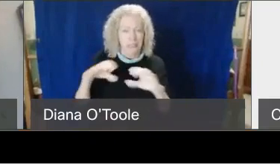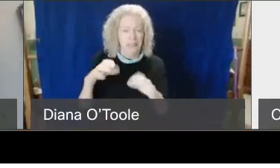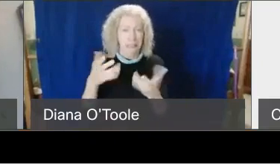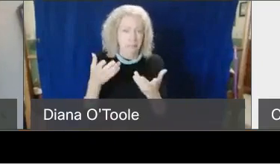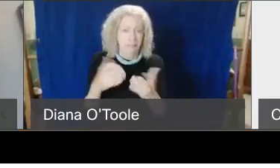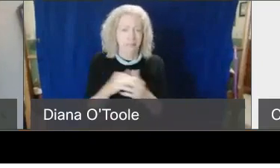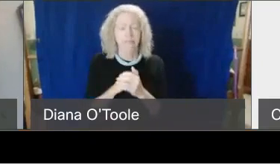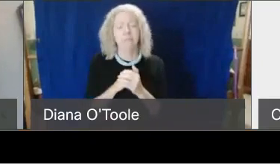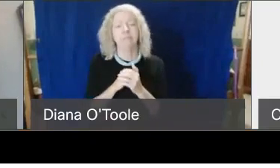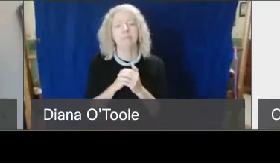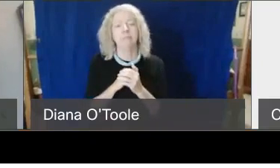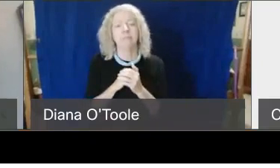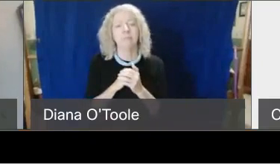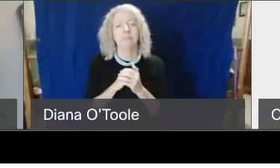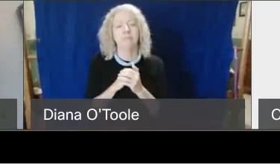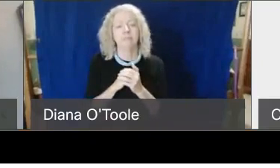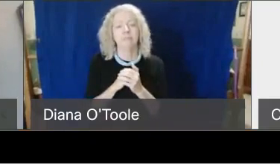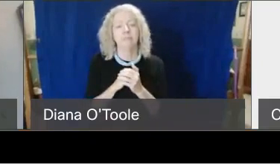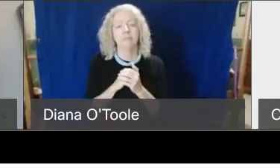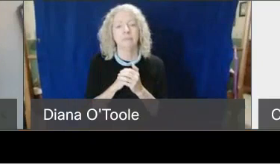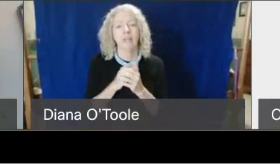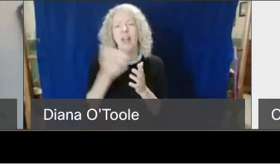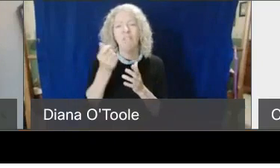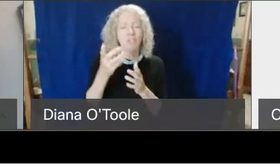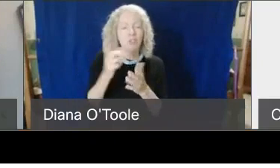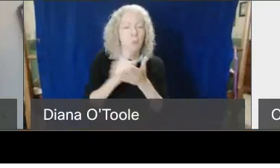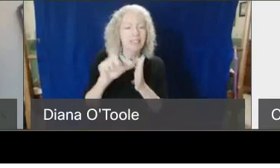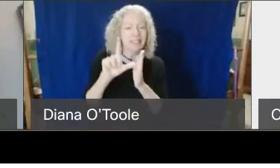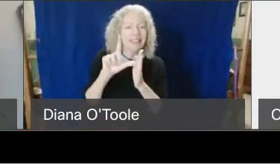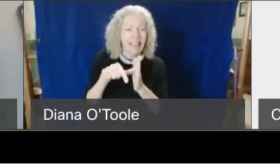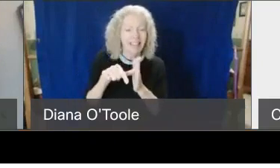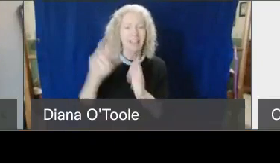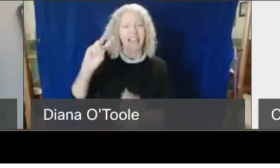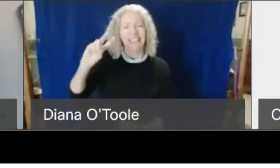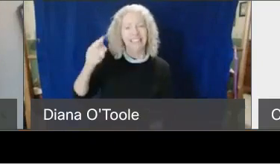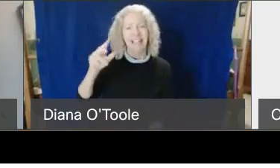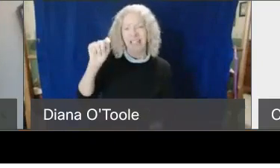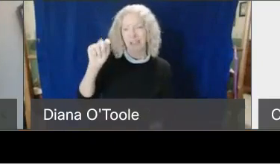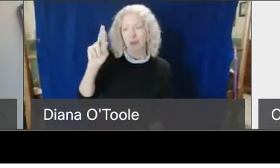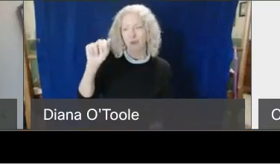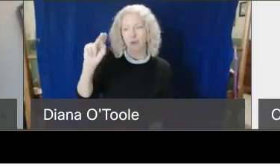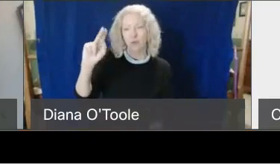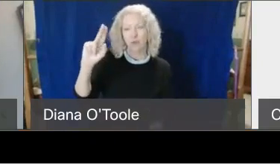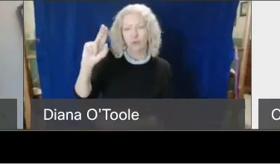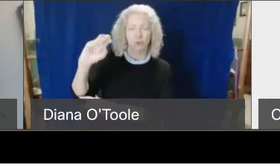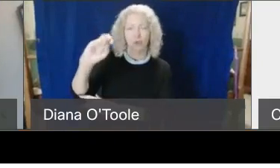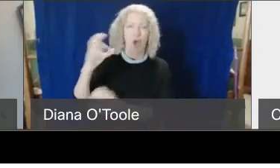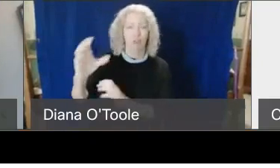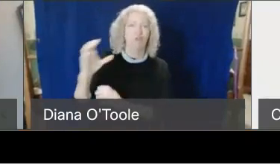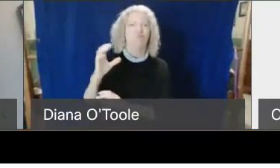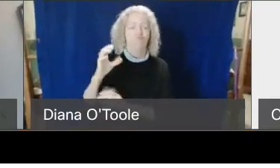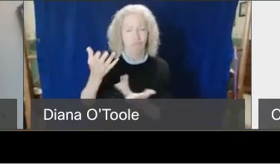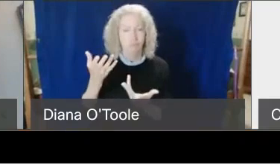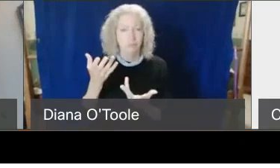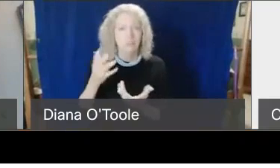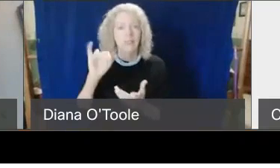us. A few weeks later, we received a second tranche, and this was $3.75 million